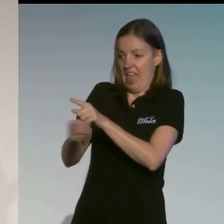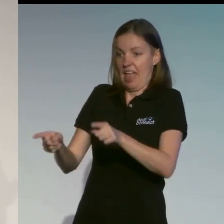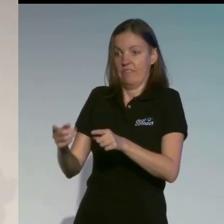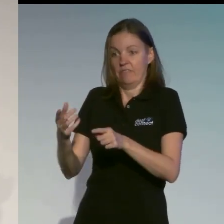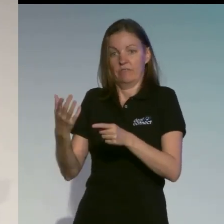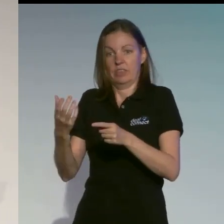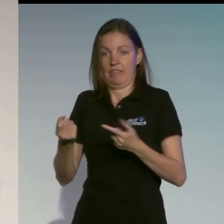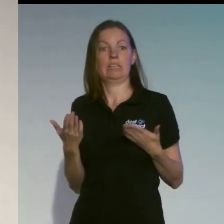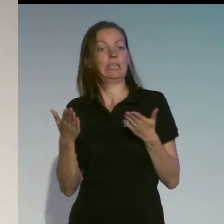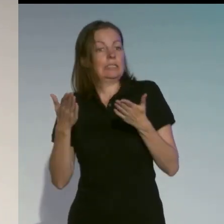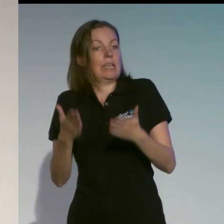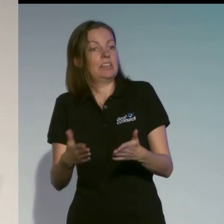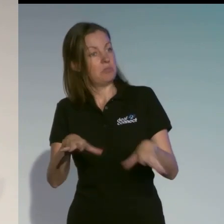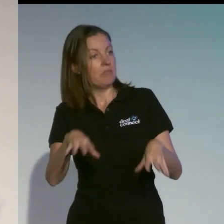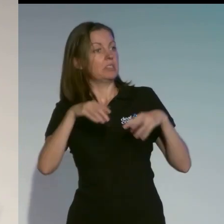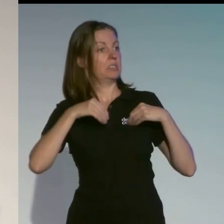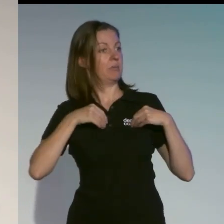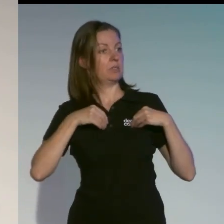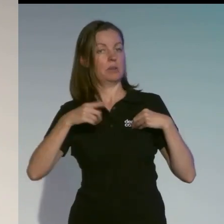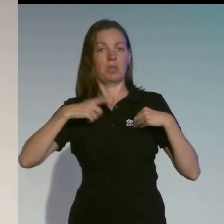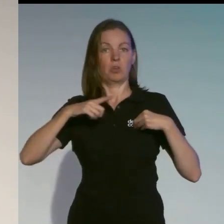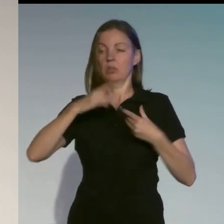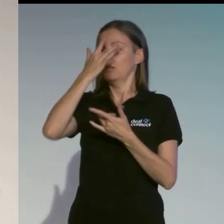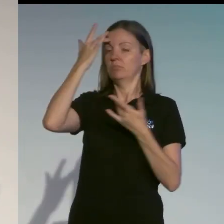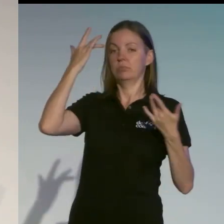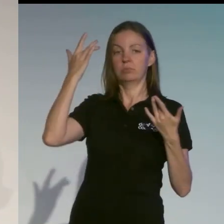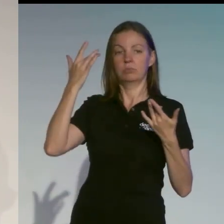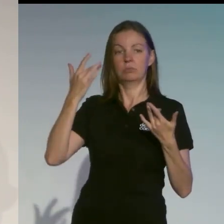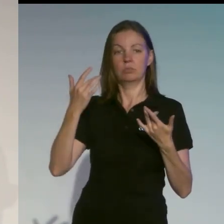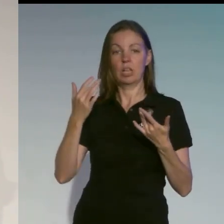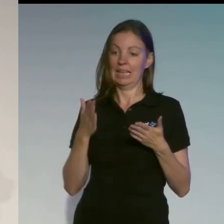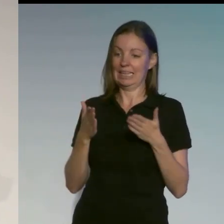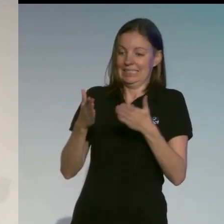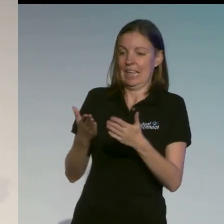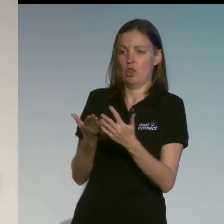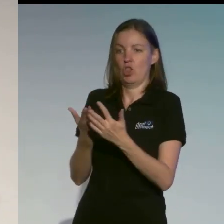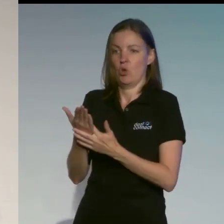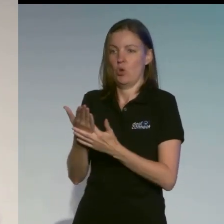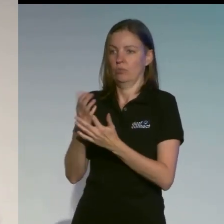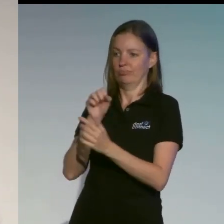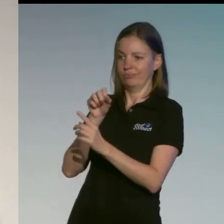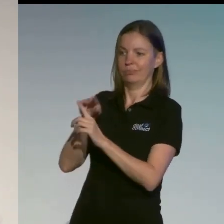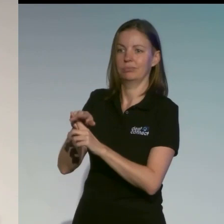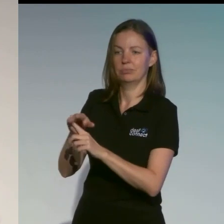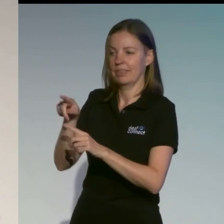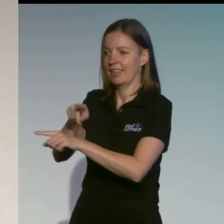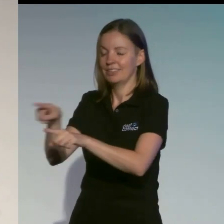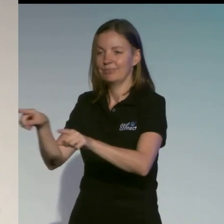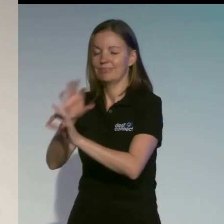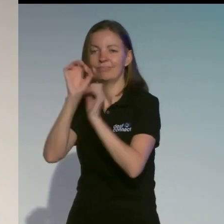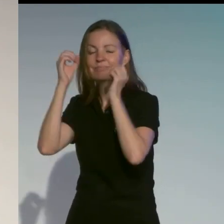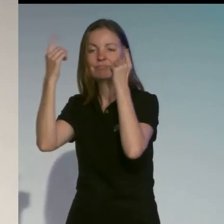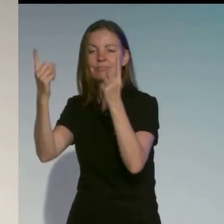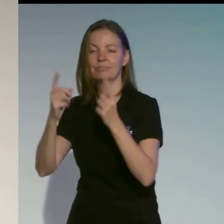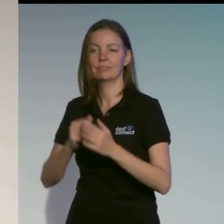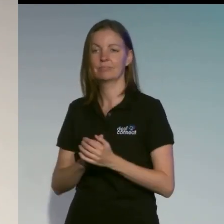internal coercion after years of internalising conversion ideology, or consent really through deception or misinformed consent. But